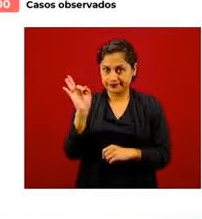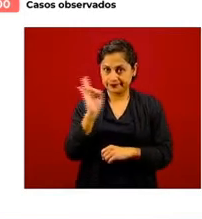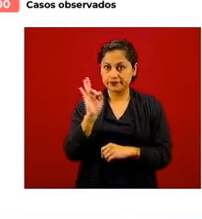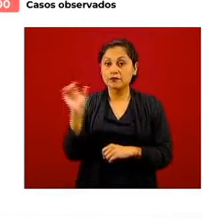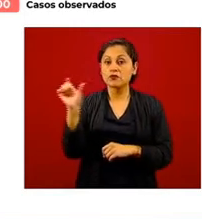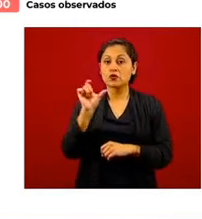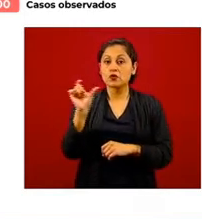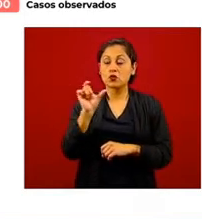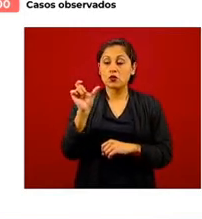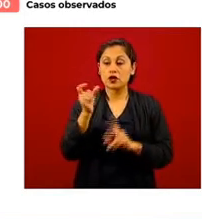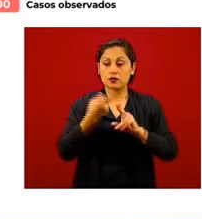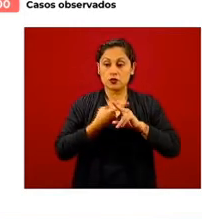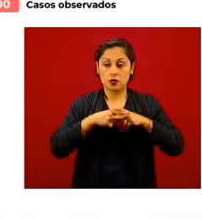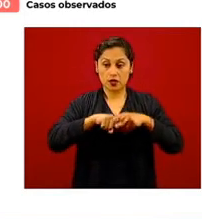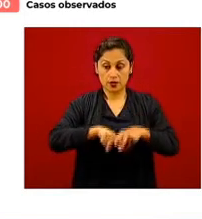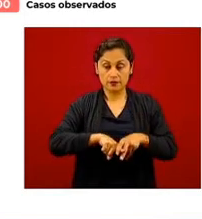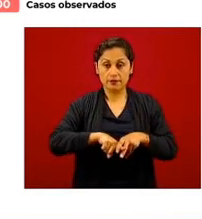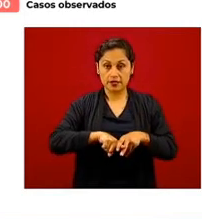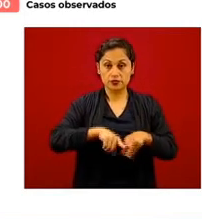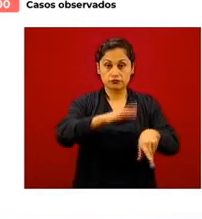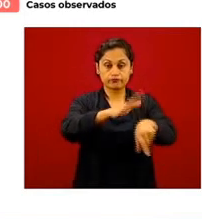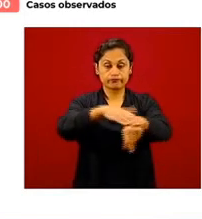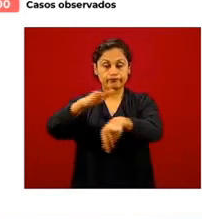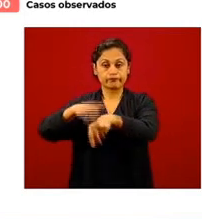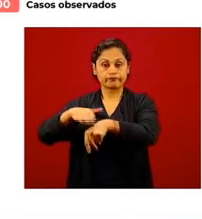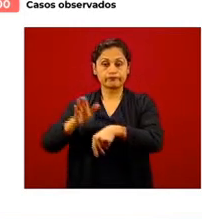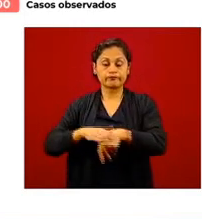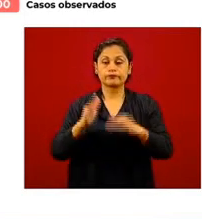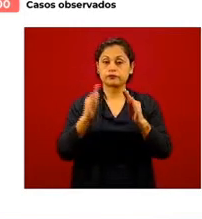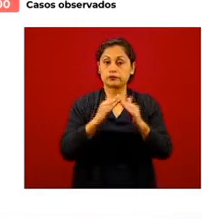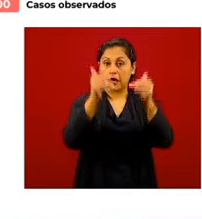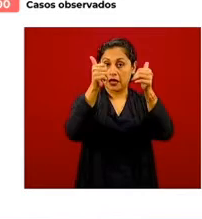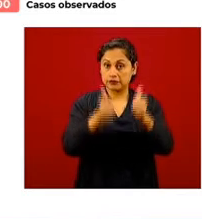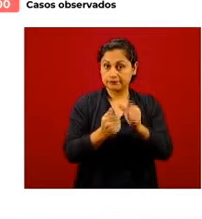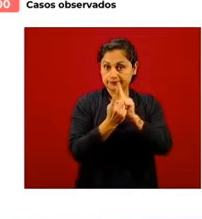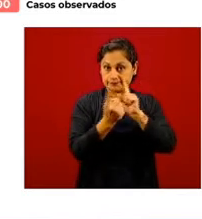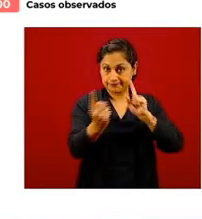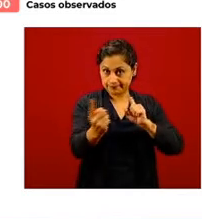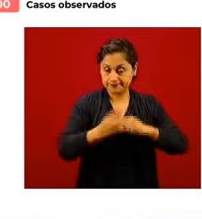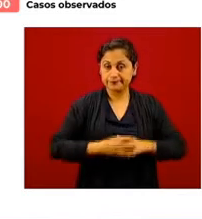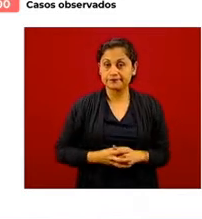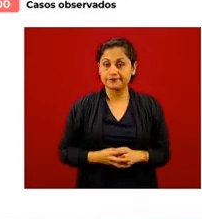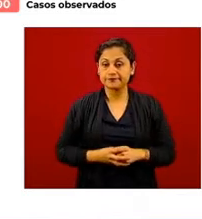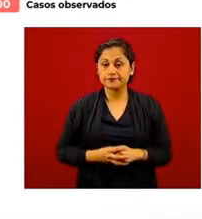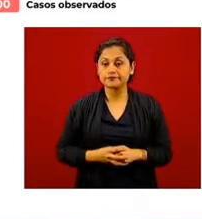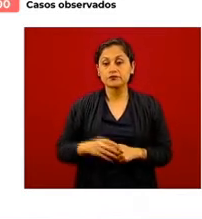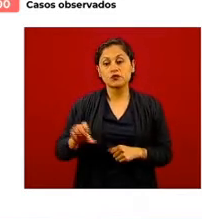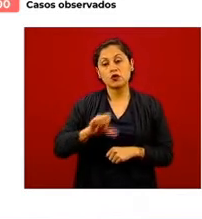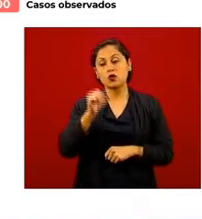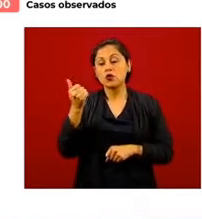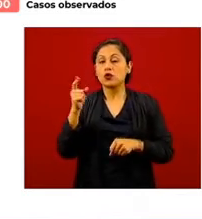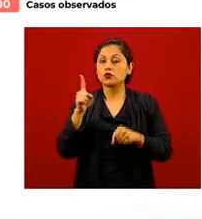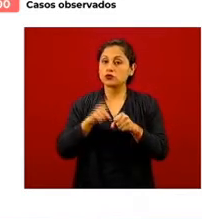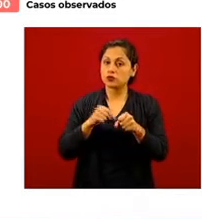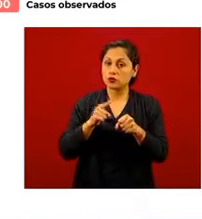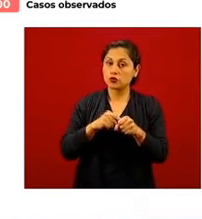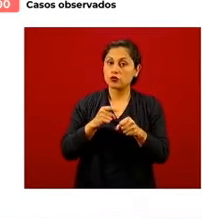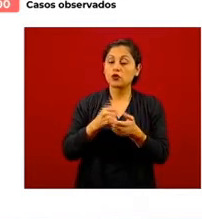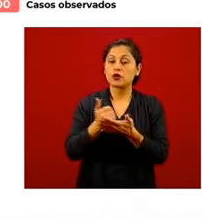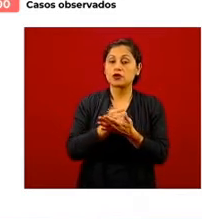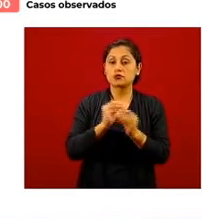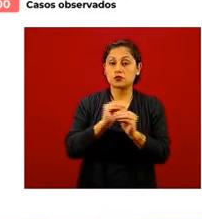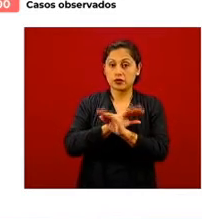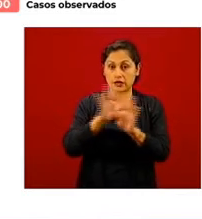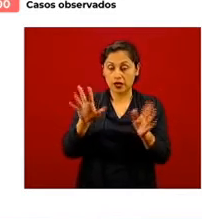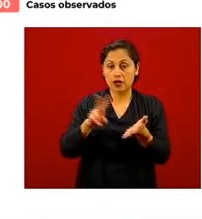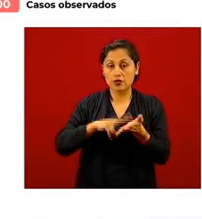have happened. But what happened is we stepped in with those safe distancing actions. The other two